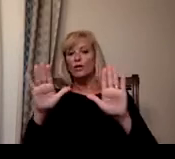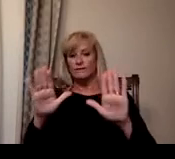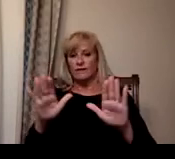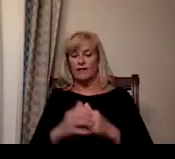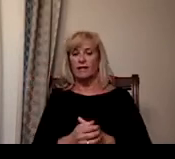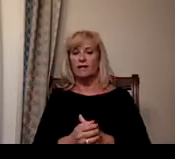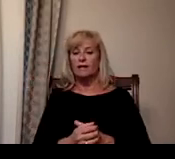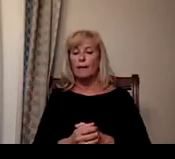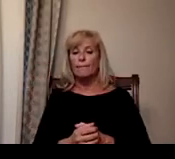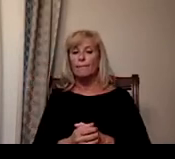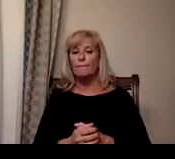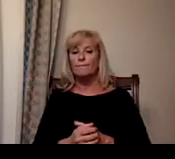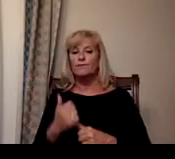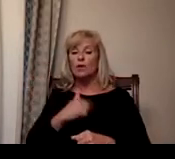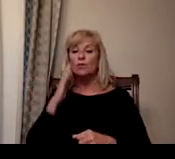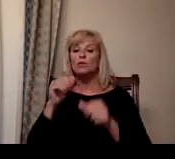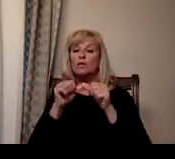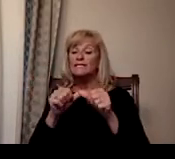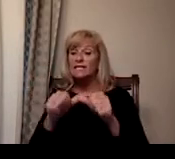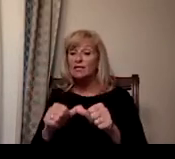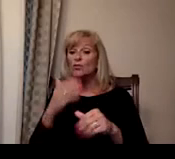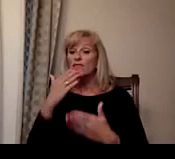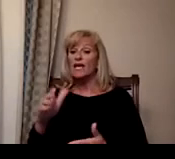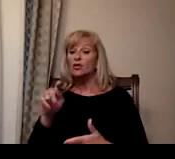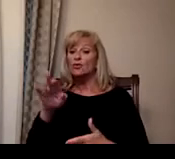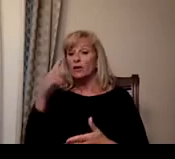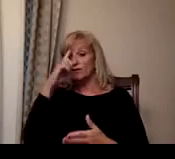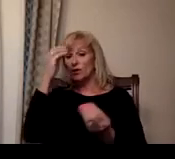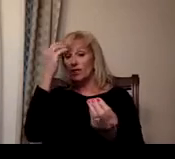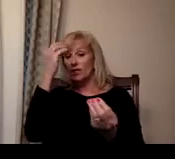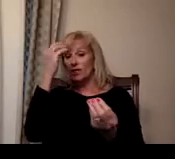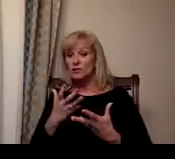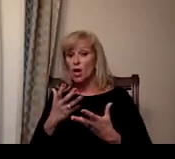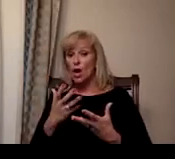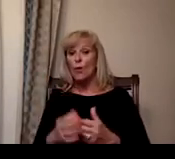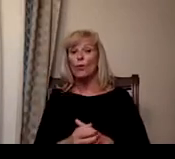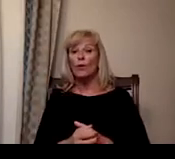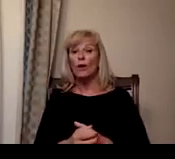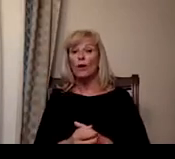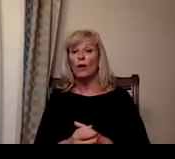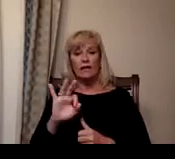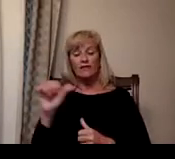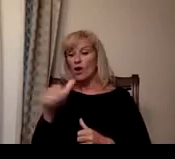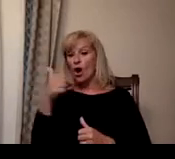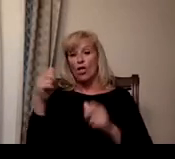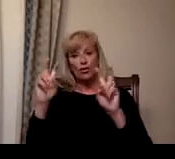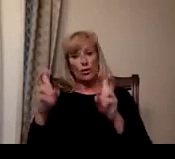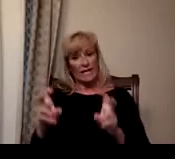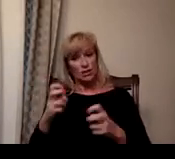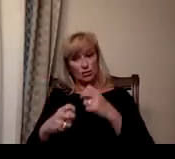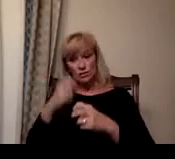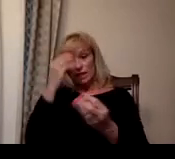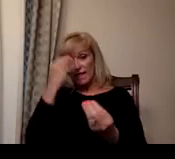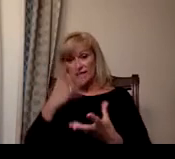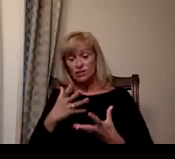So we're just going to go ahead and continue. Thank you, Terry, for letting us know that. And if there's any other issues, feel free to let